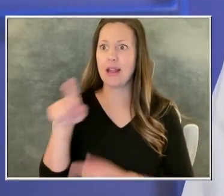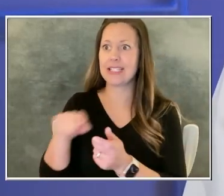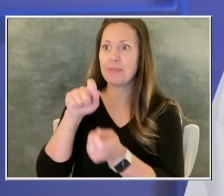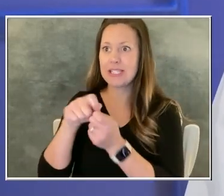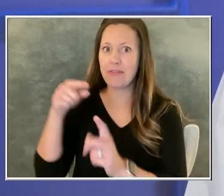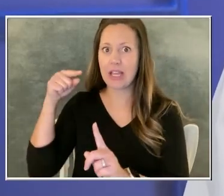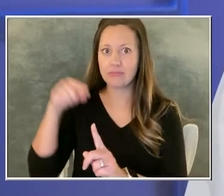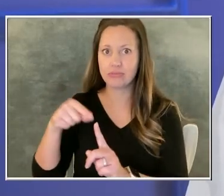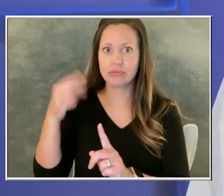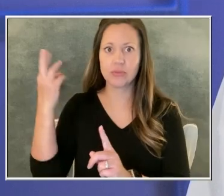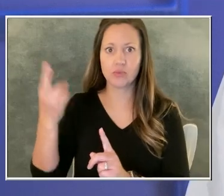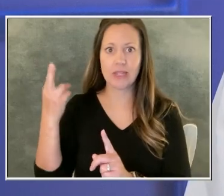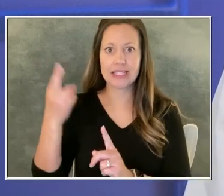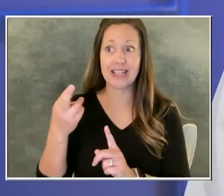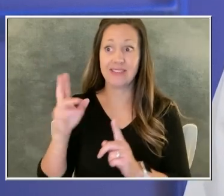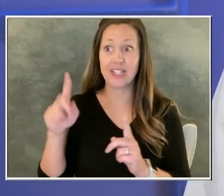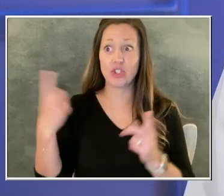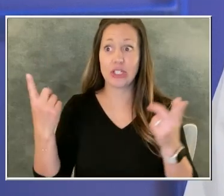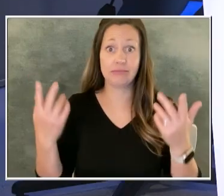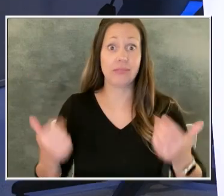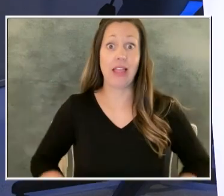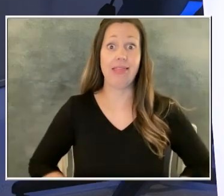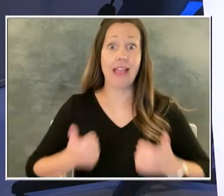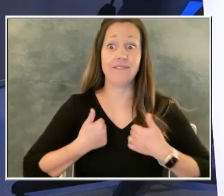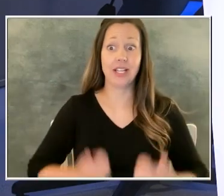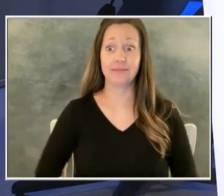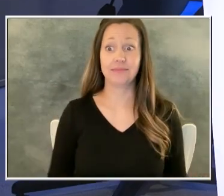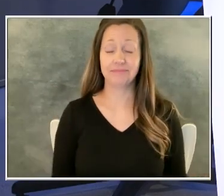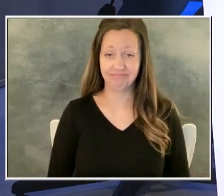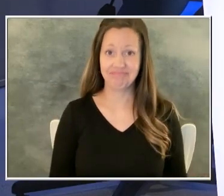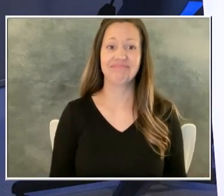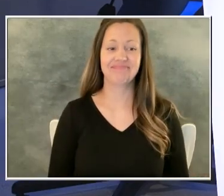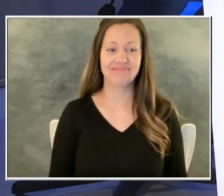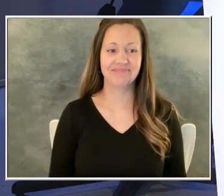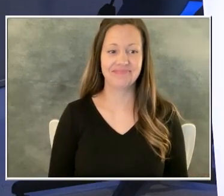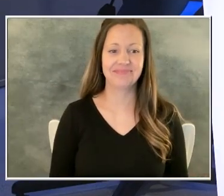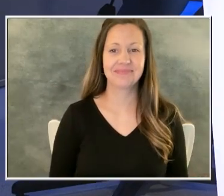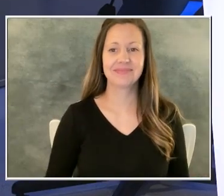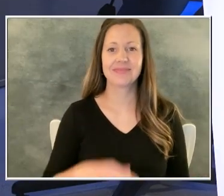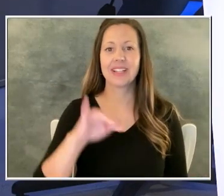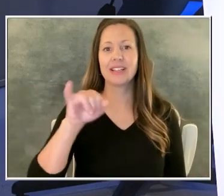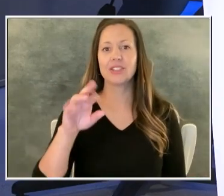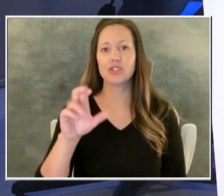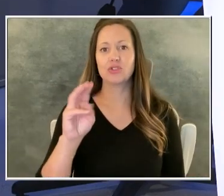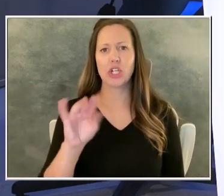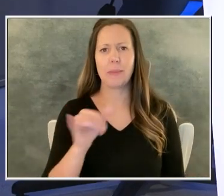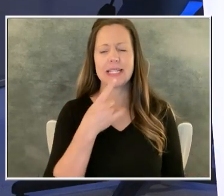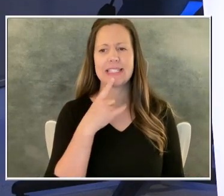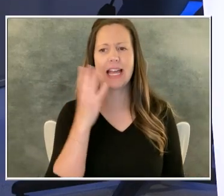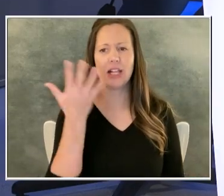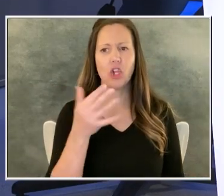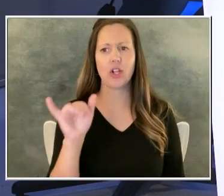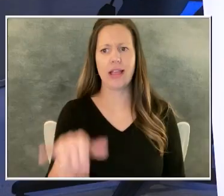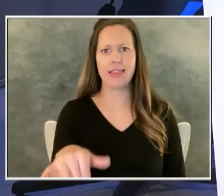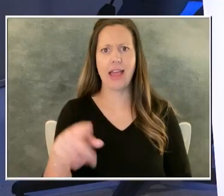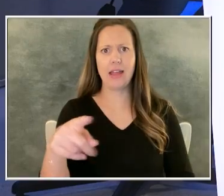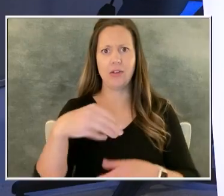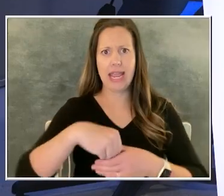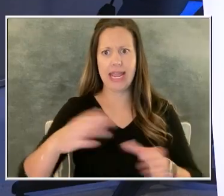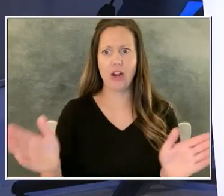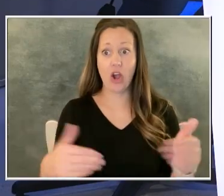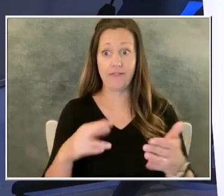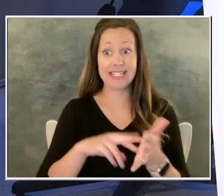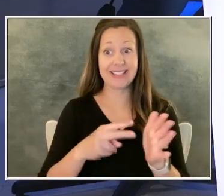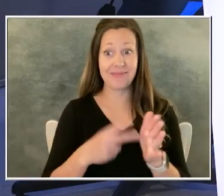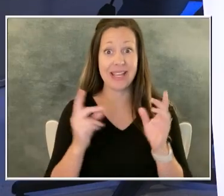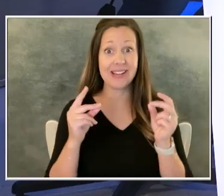with. It's just life. Just life. Jeremy says it looked like this procedure was being done in an office. Does that mean it's pretty quick? I think you